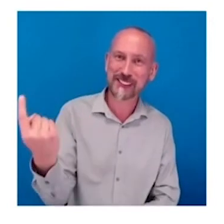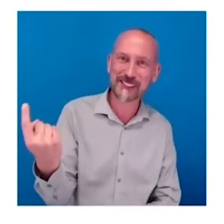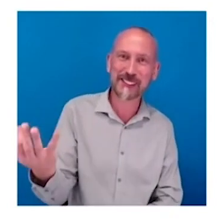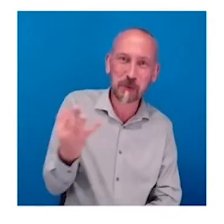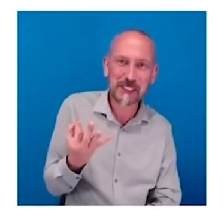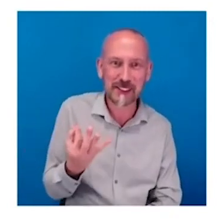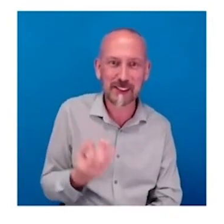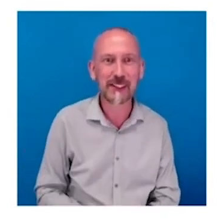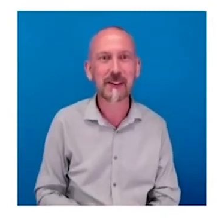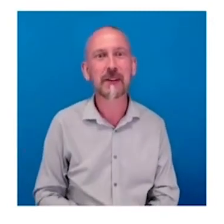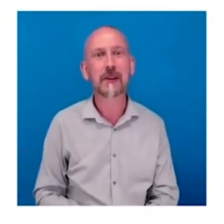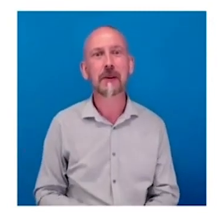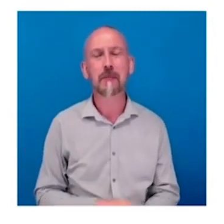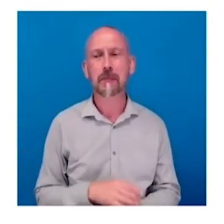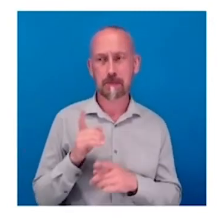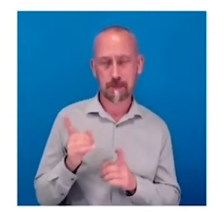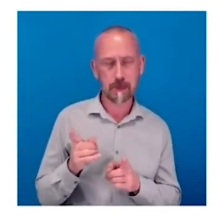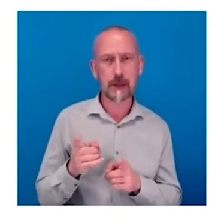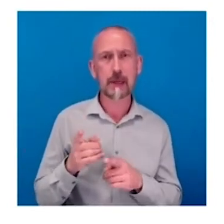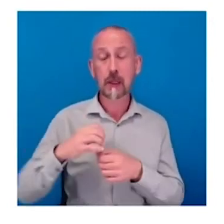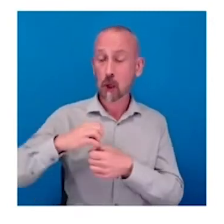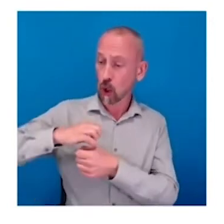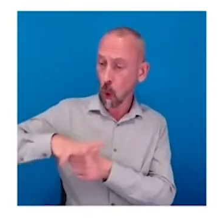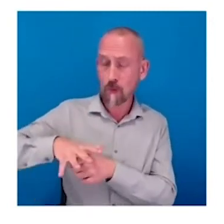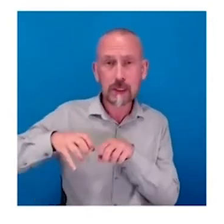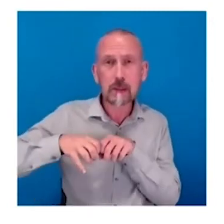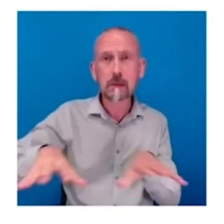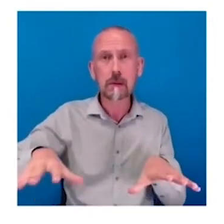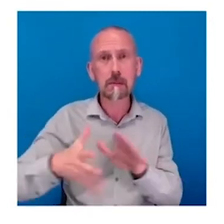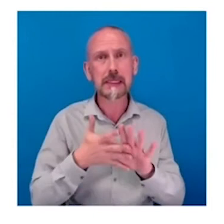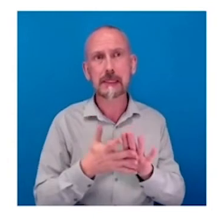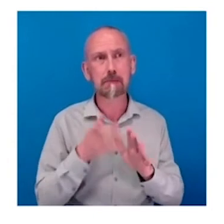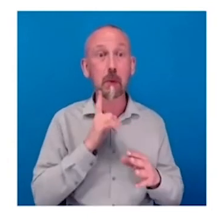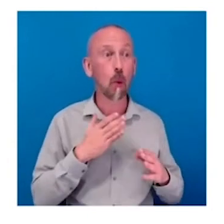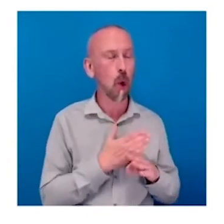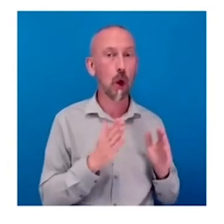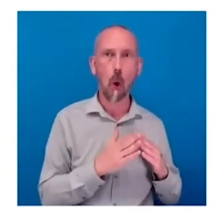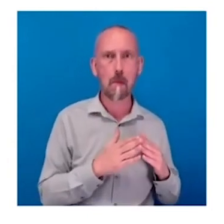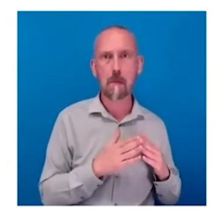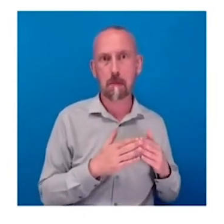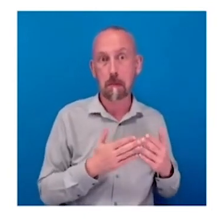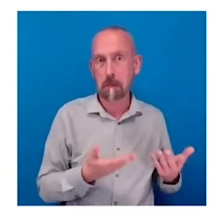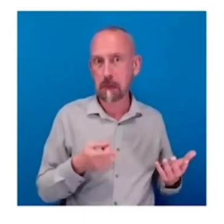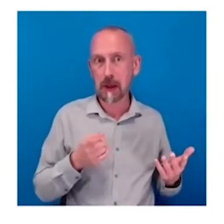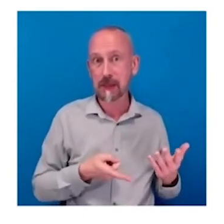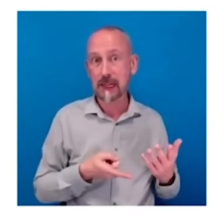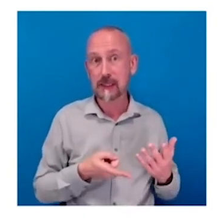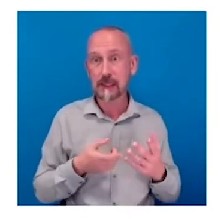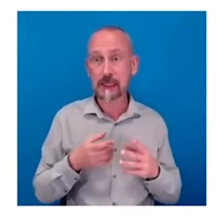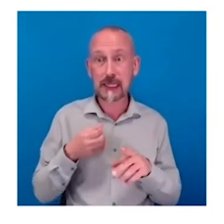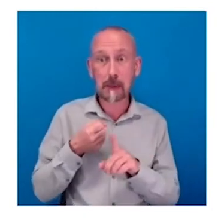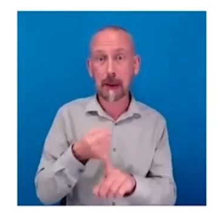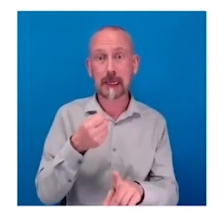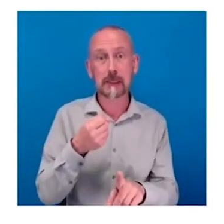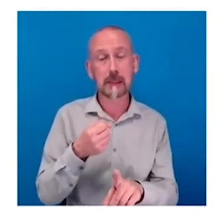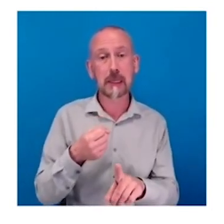Okay, has COVID and the prevalence of home working influenced the existing modes for the popularity of cities